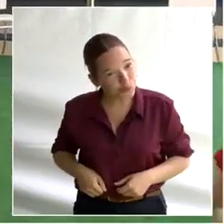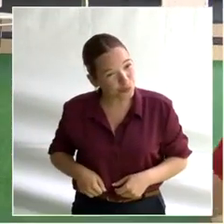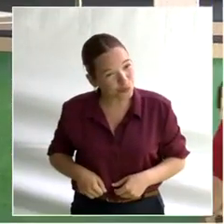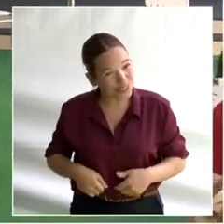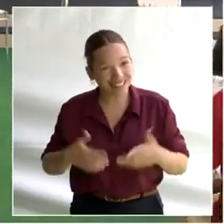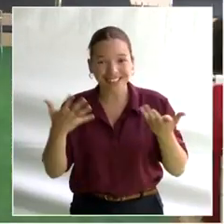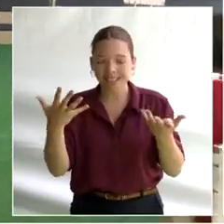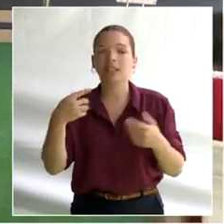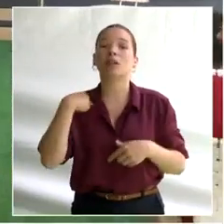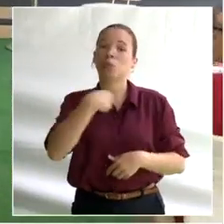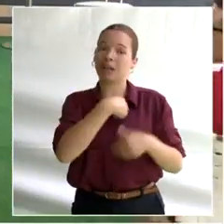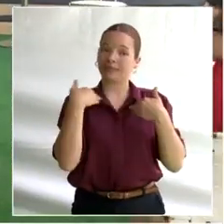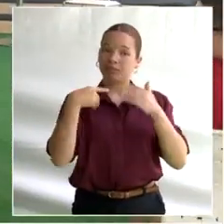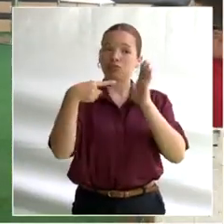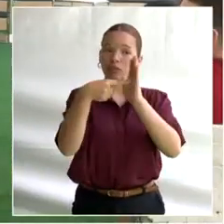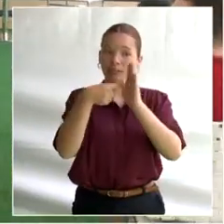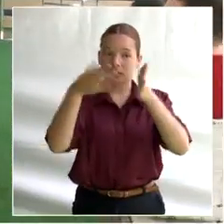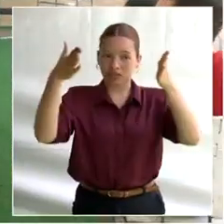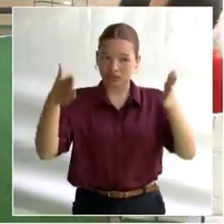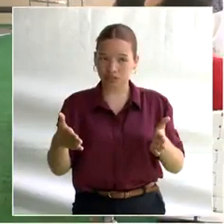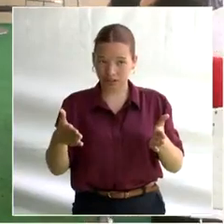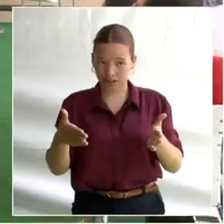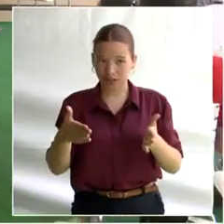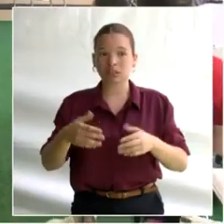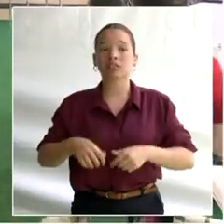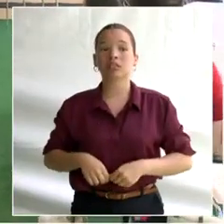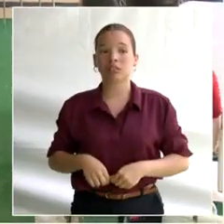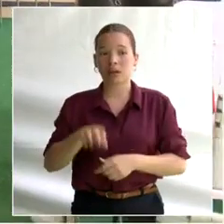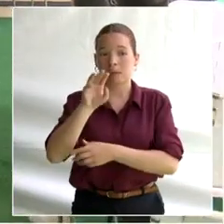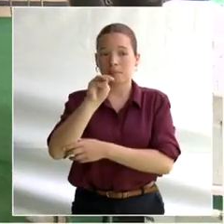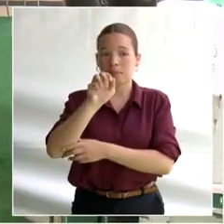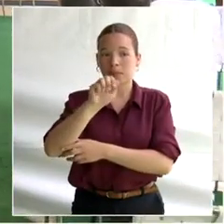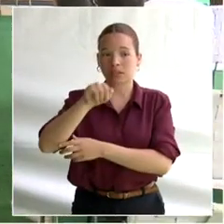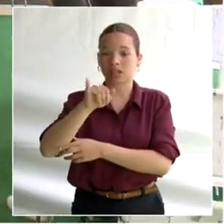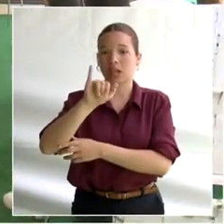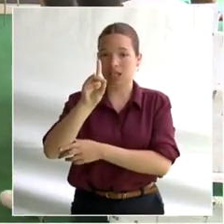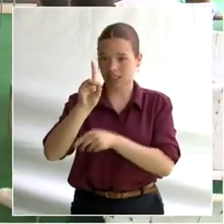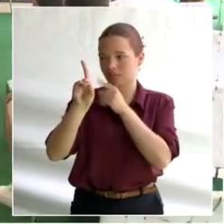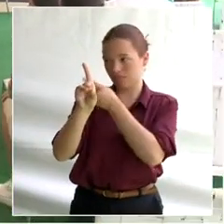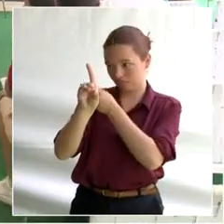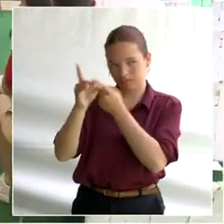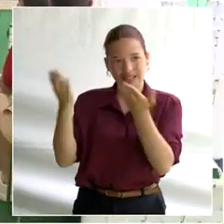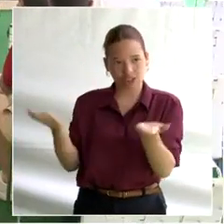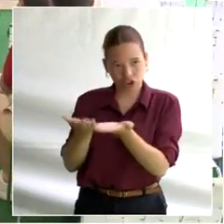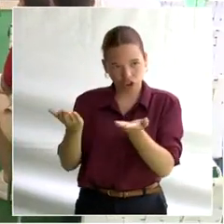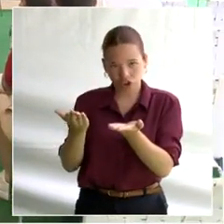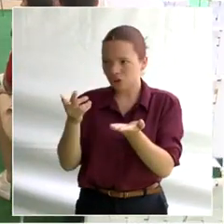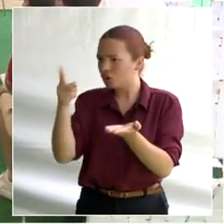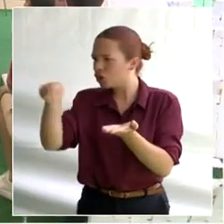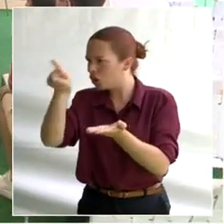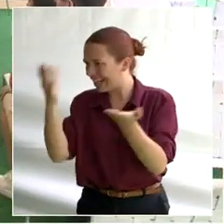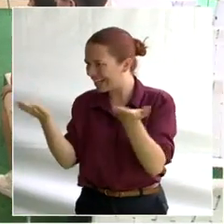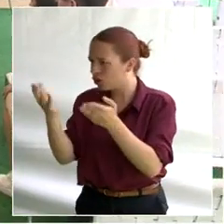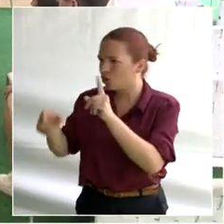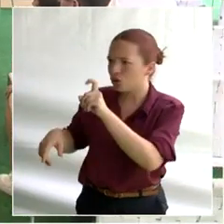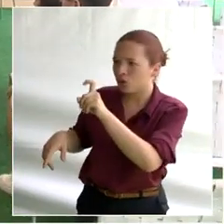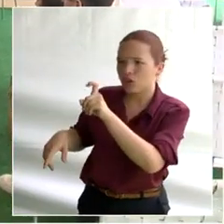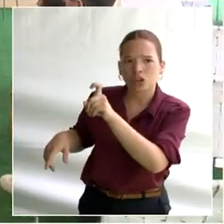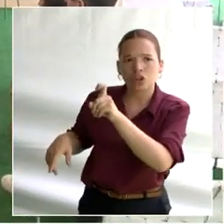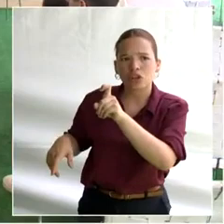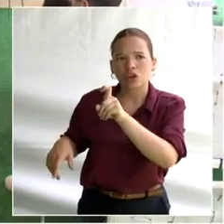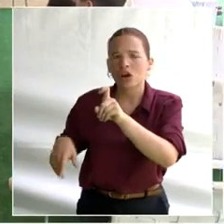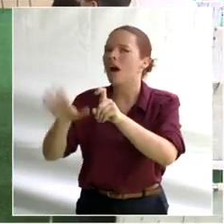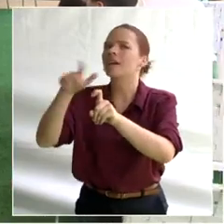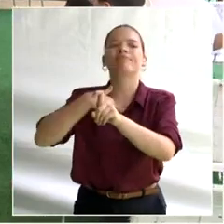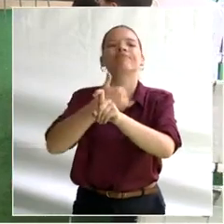here. He is? Olivia, I know Olivia's here, but for chip picking. Okay, so Olivia is here. Olivia Nichols, Head of Global Partnership.